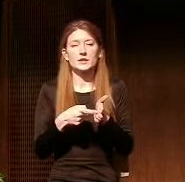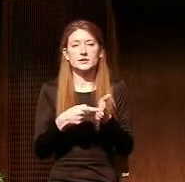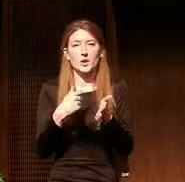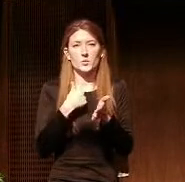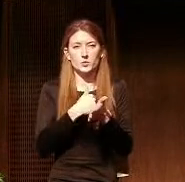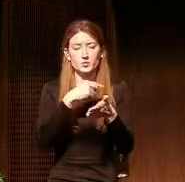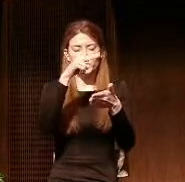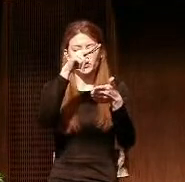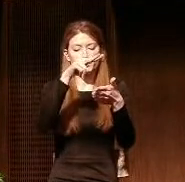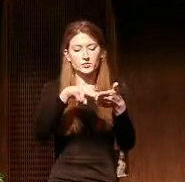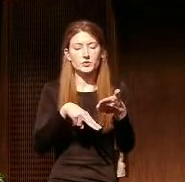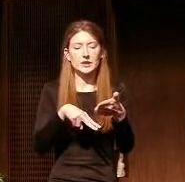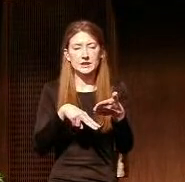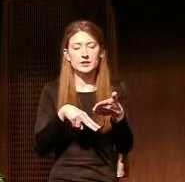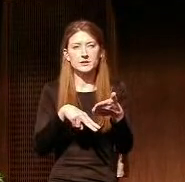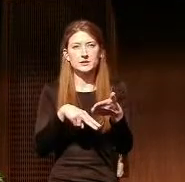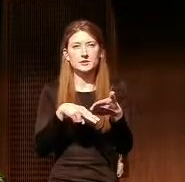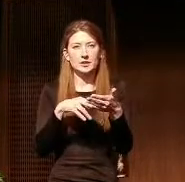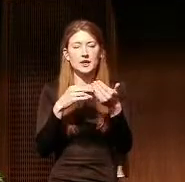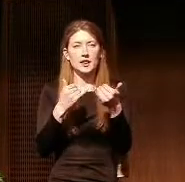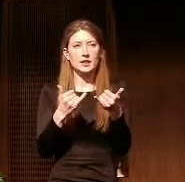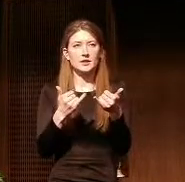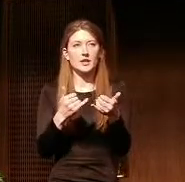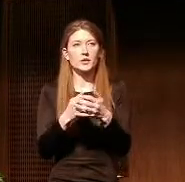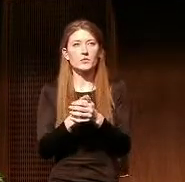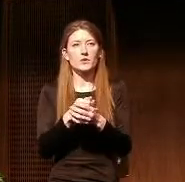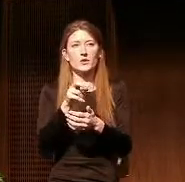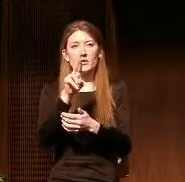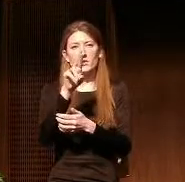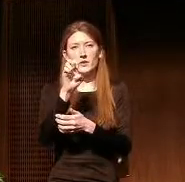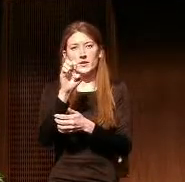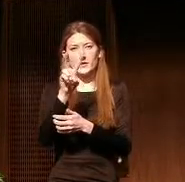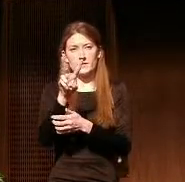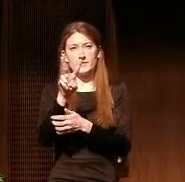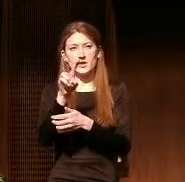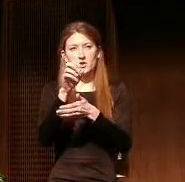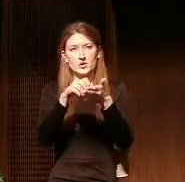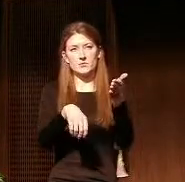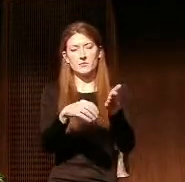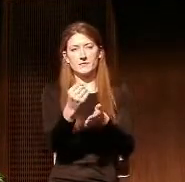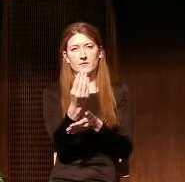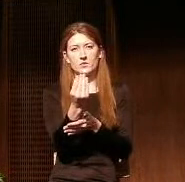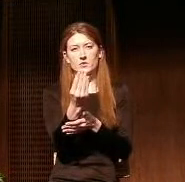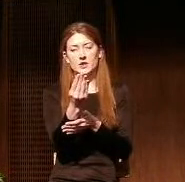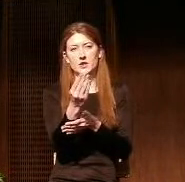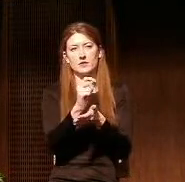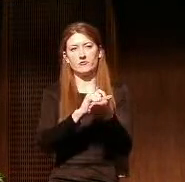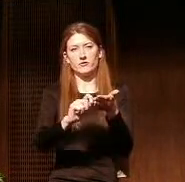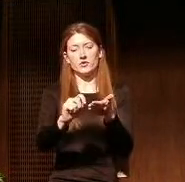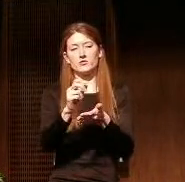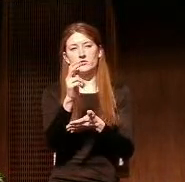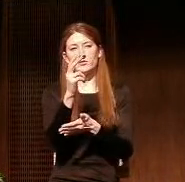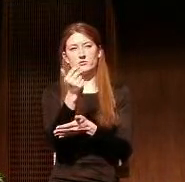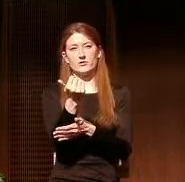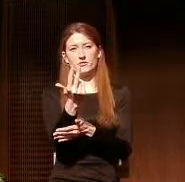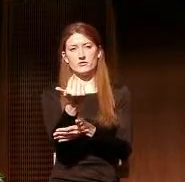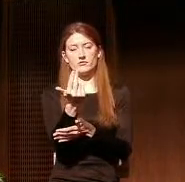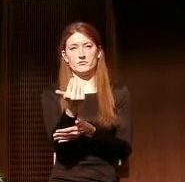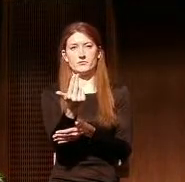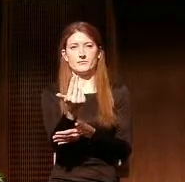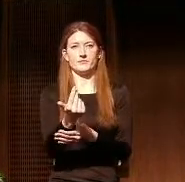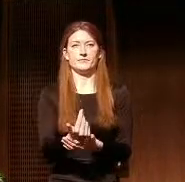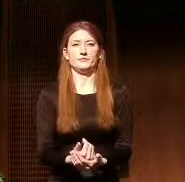that we read on this occasion is in Revelation chapter 14 and verse 13.